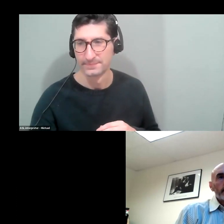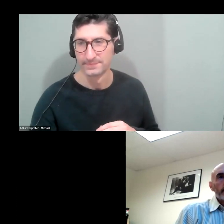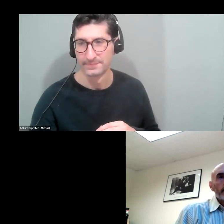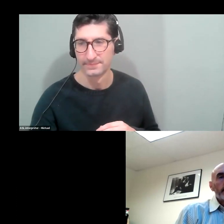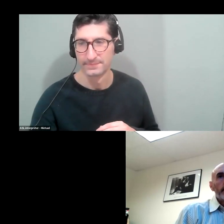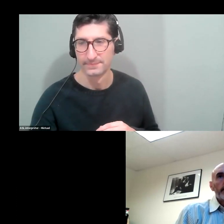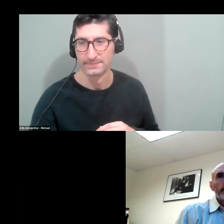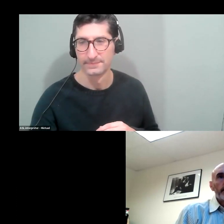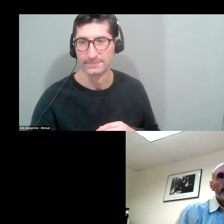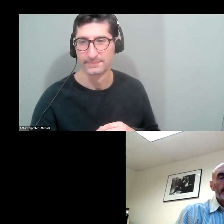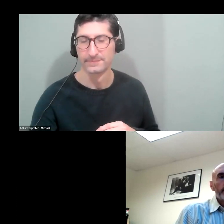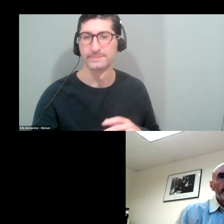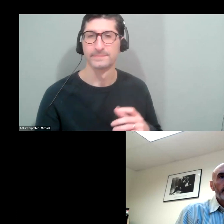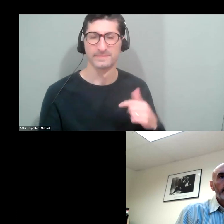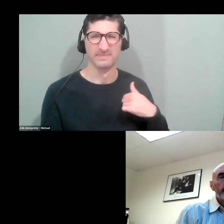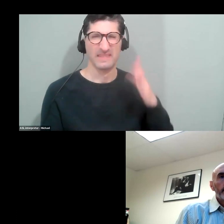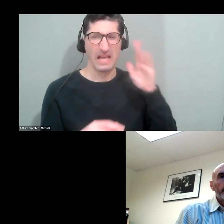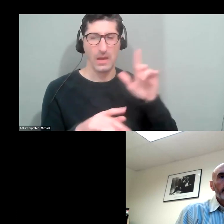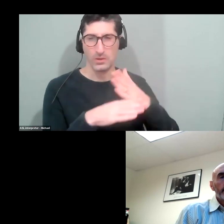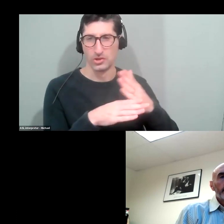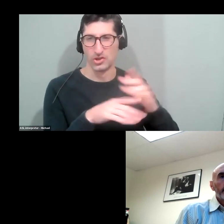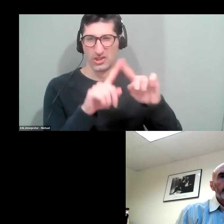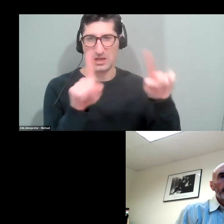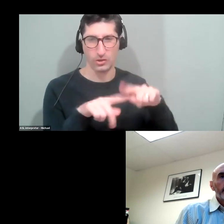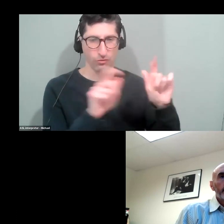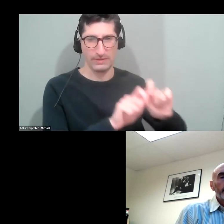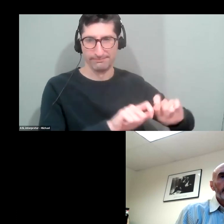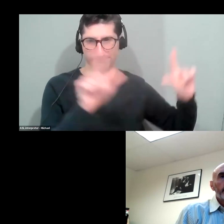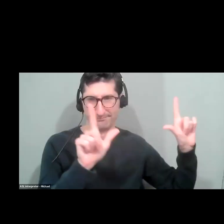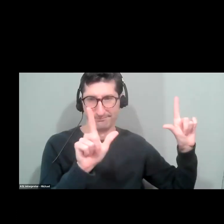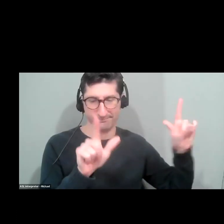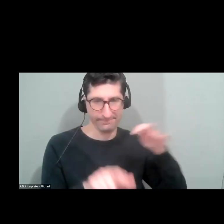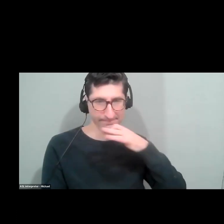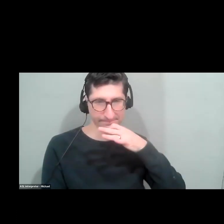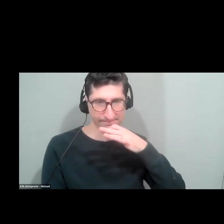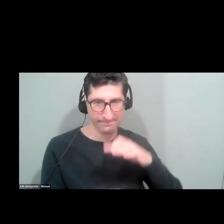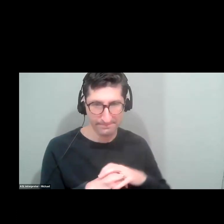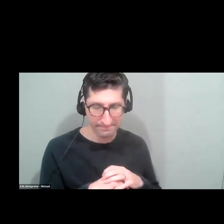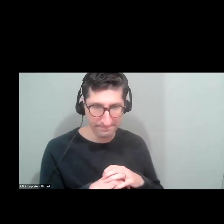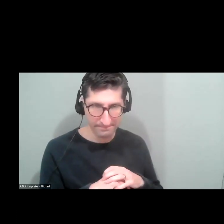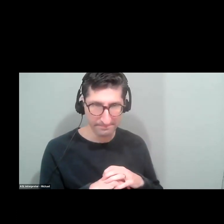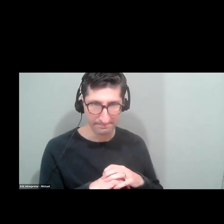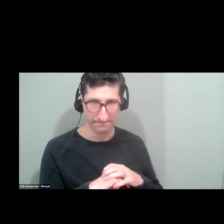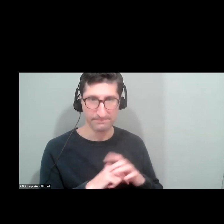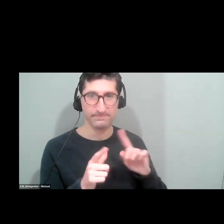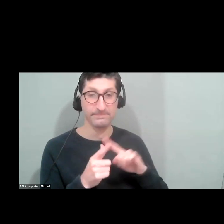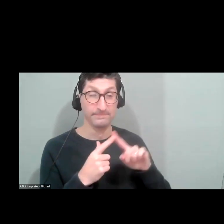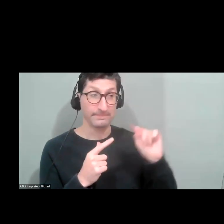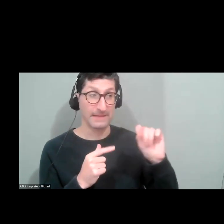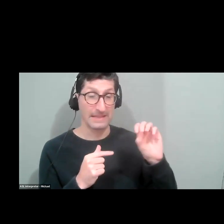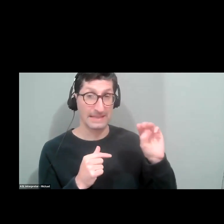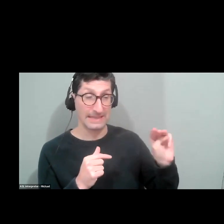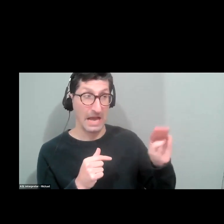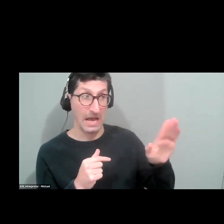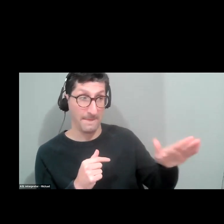So I'll be sharing my screen in just a minute, and then Tom can take it away with